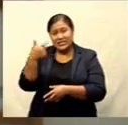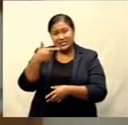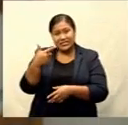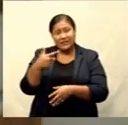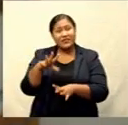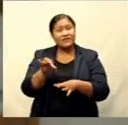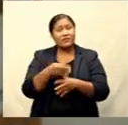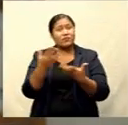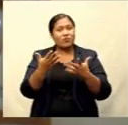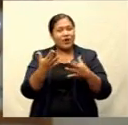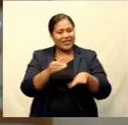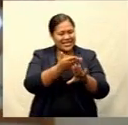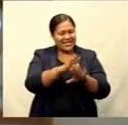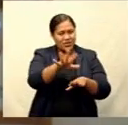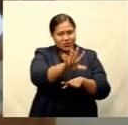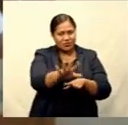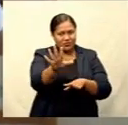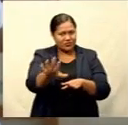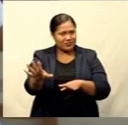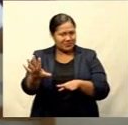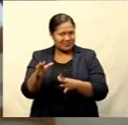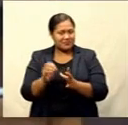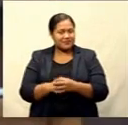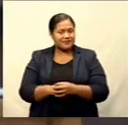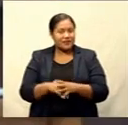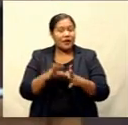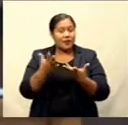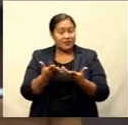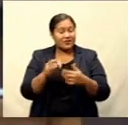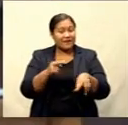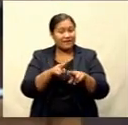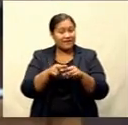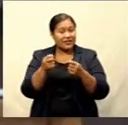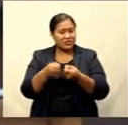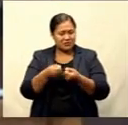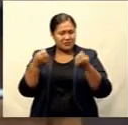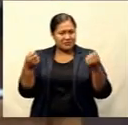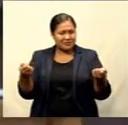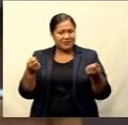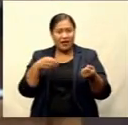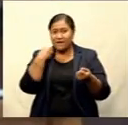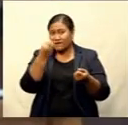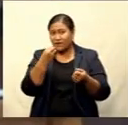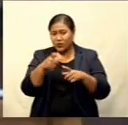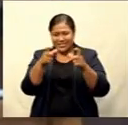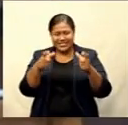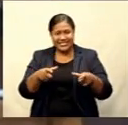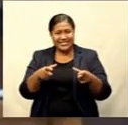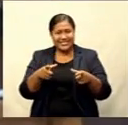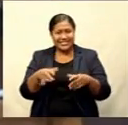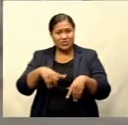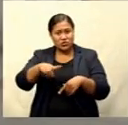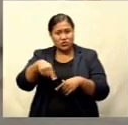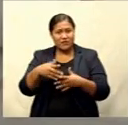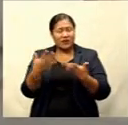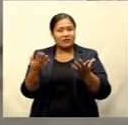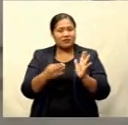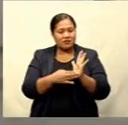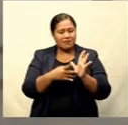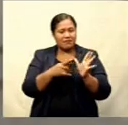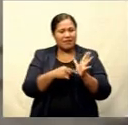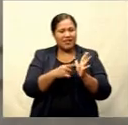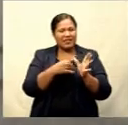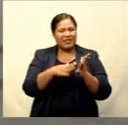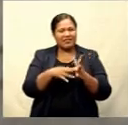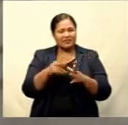the following new areas of interest. One is the Fiji Times, Food City Suva, Matanisivoro Settlement, National